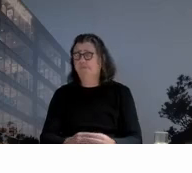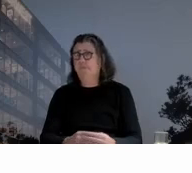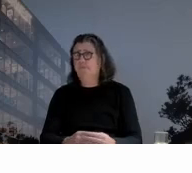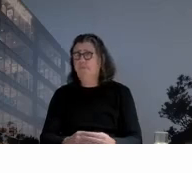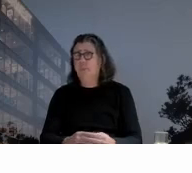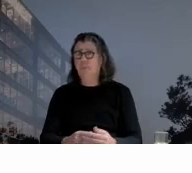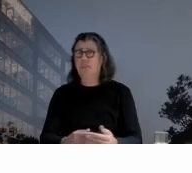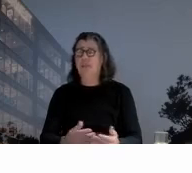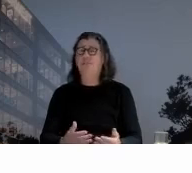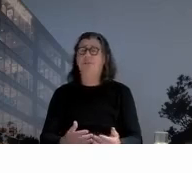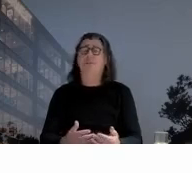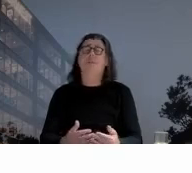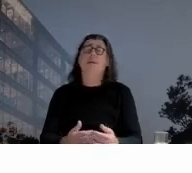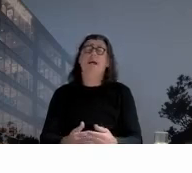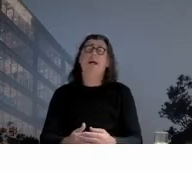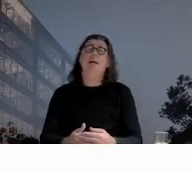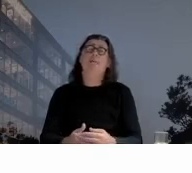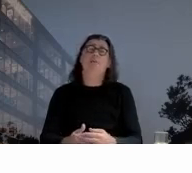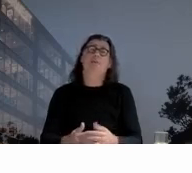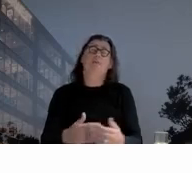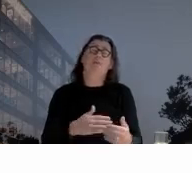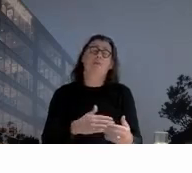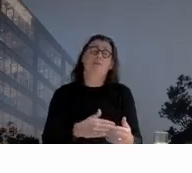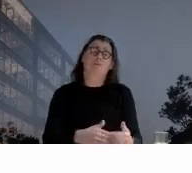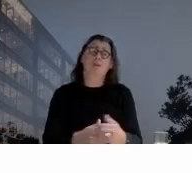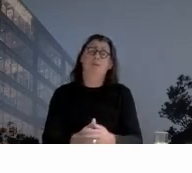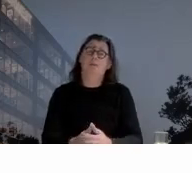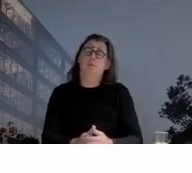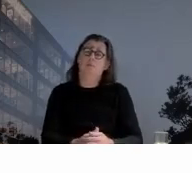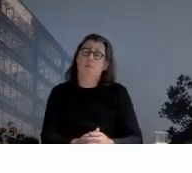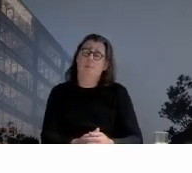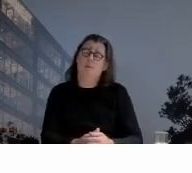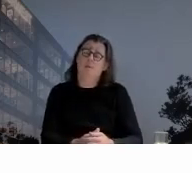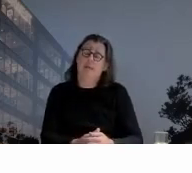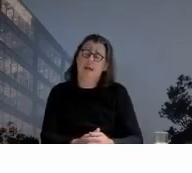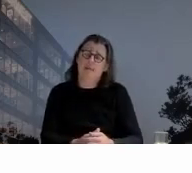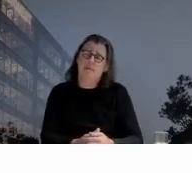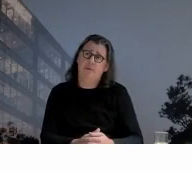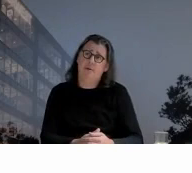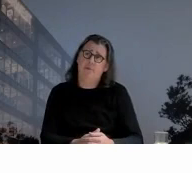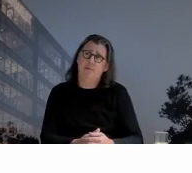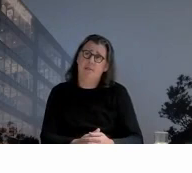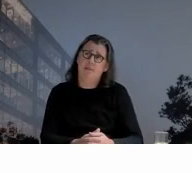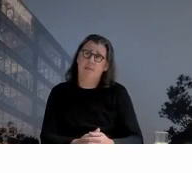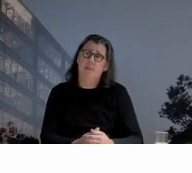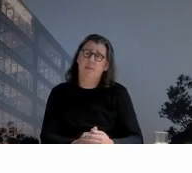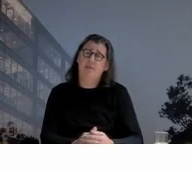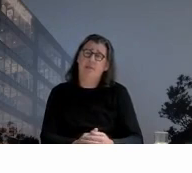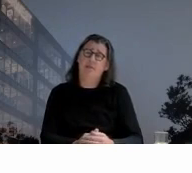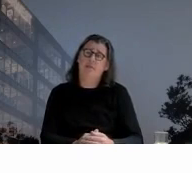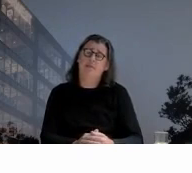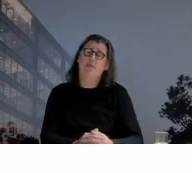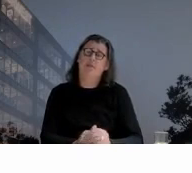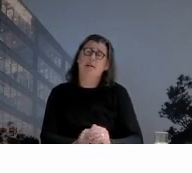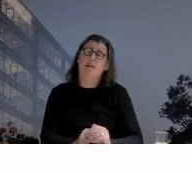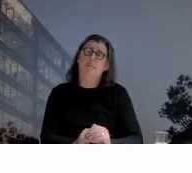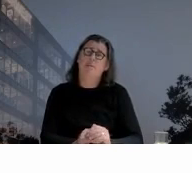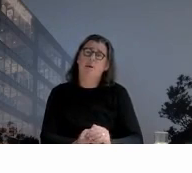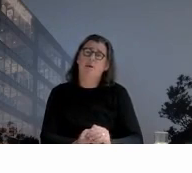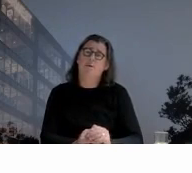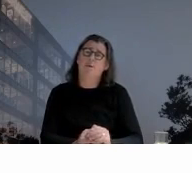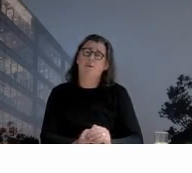carbon using eTool. So we had a great student who worked with us from Sydney Uni,